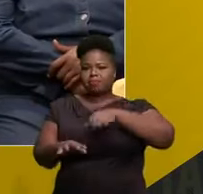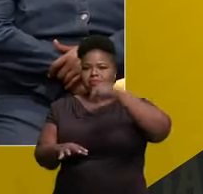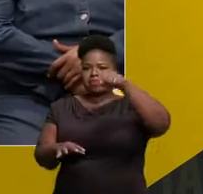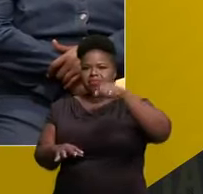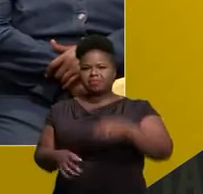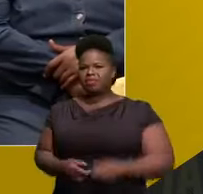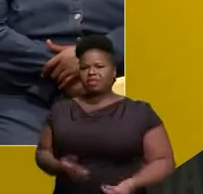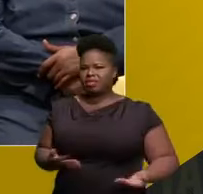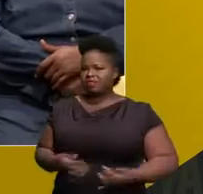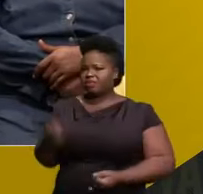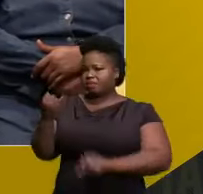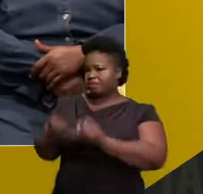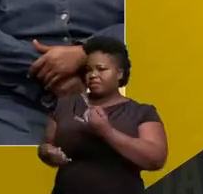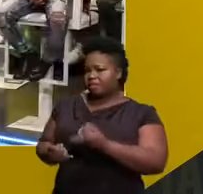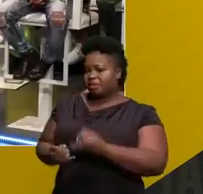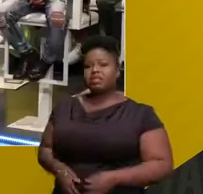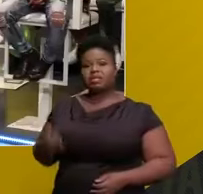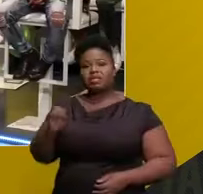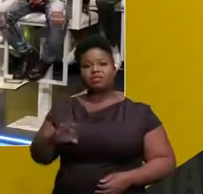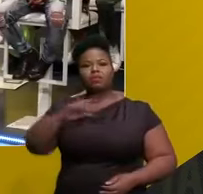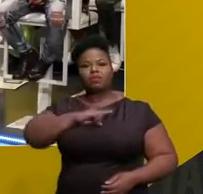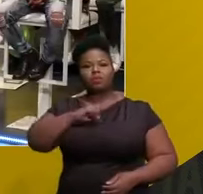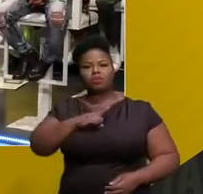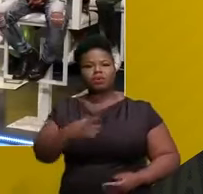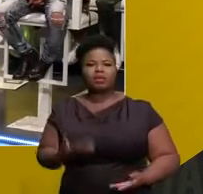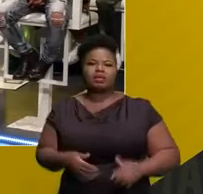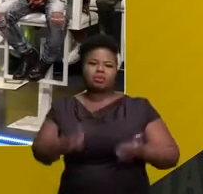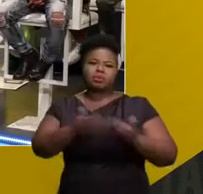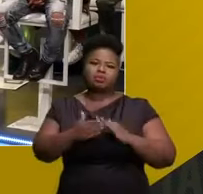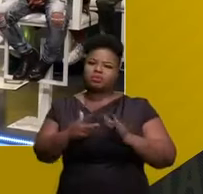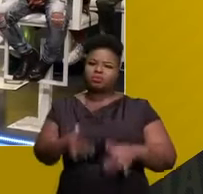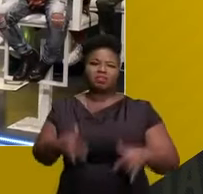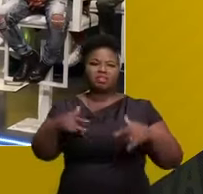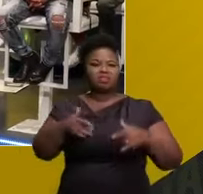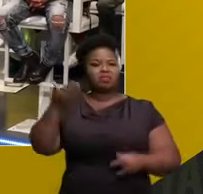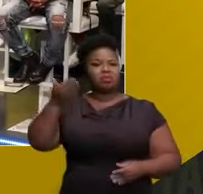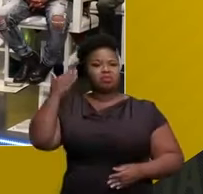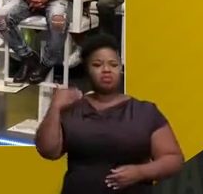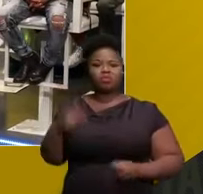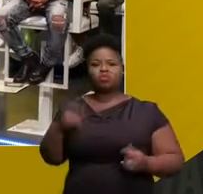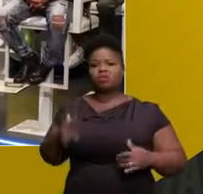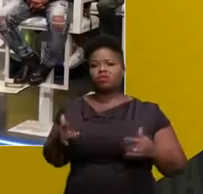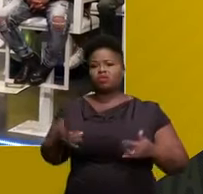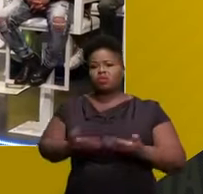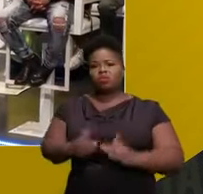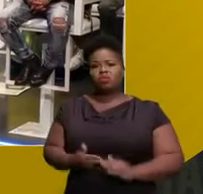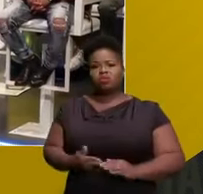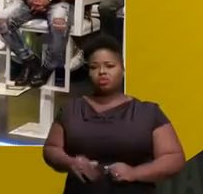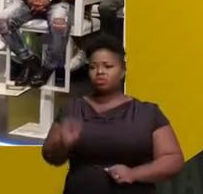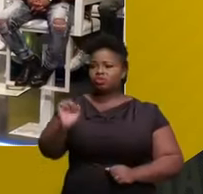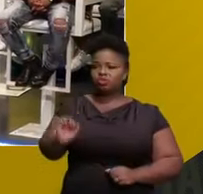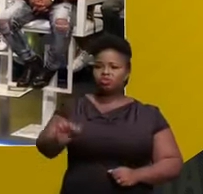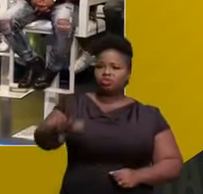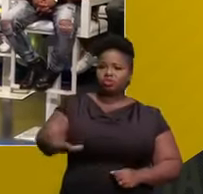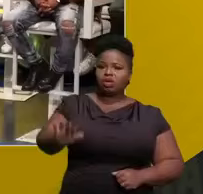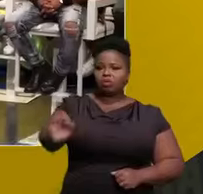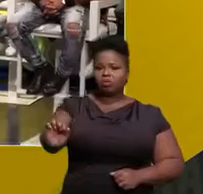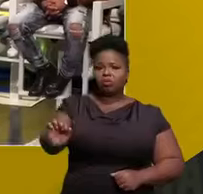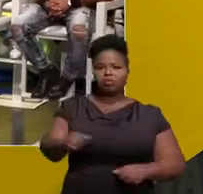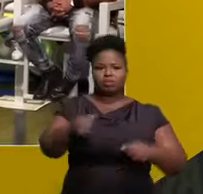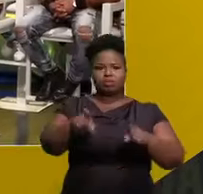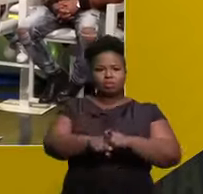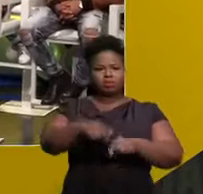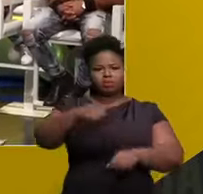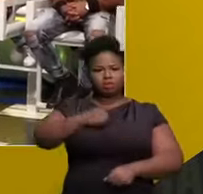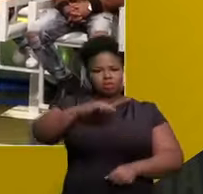do it? The biggest problem with Setele emphakathini lana, back in the day, we used to live in communities where your child is my child.